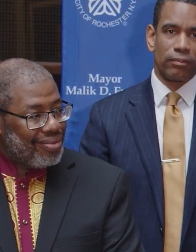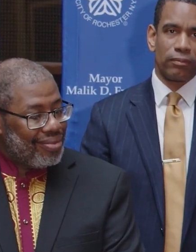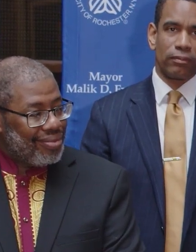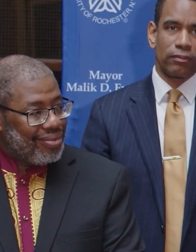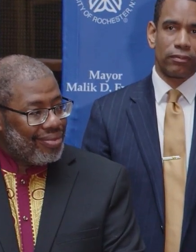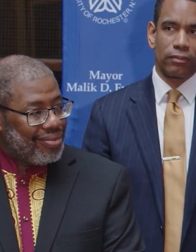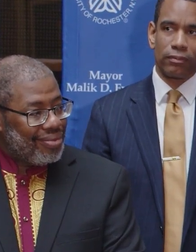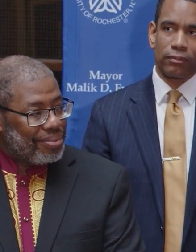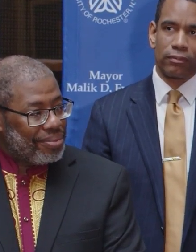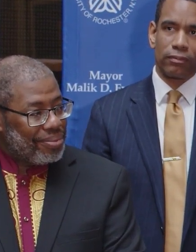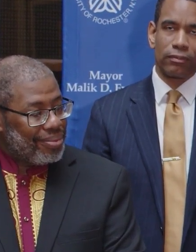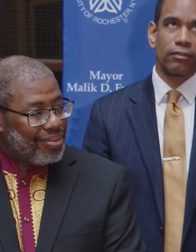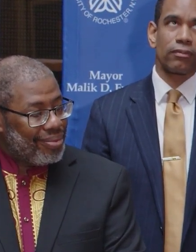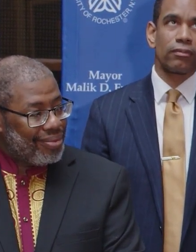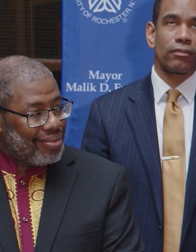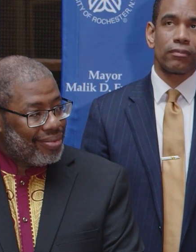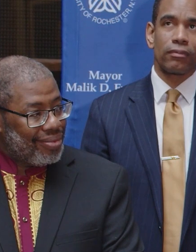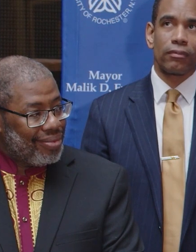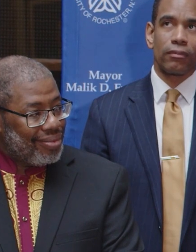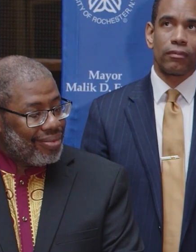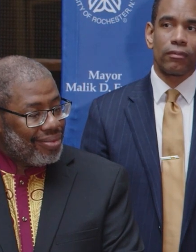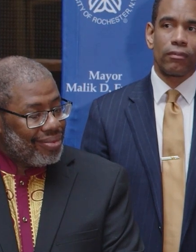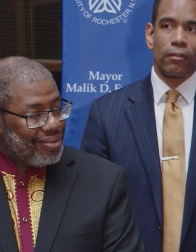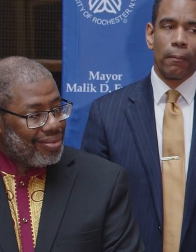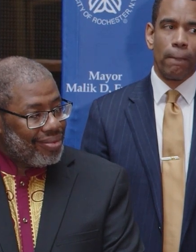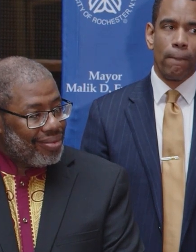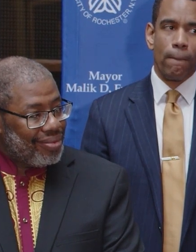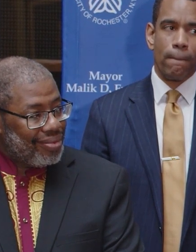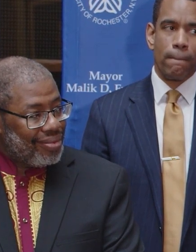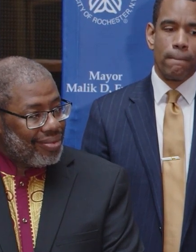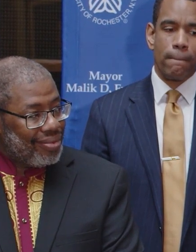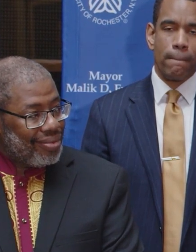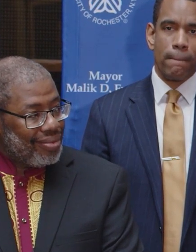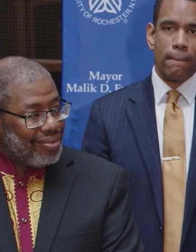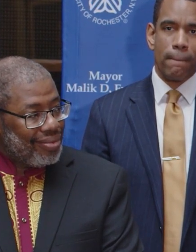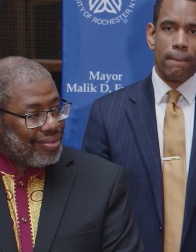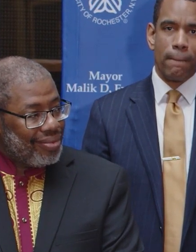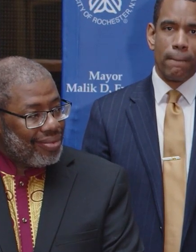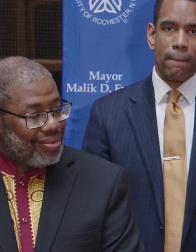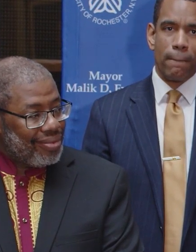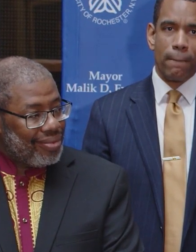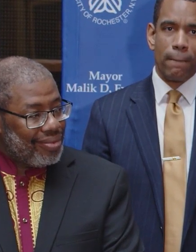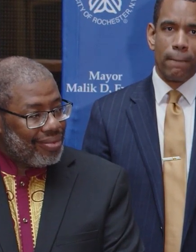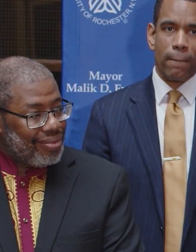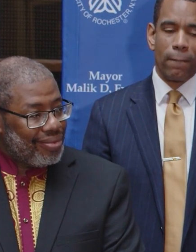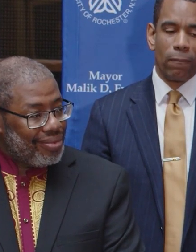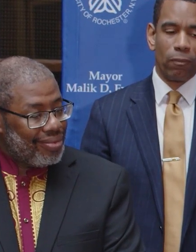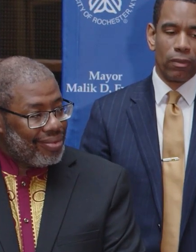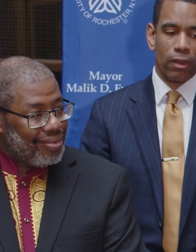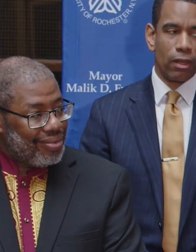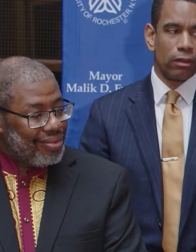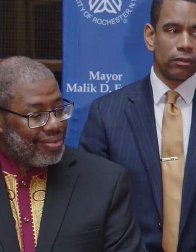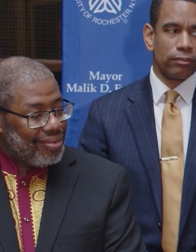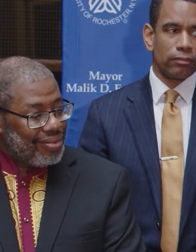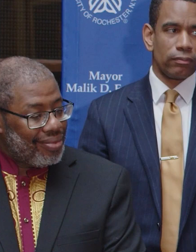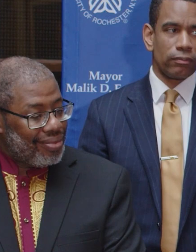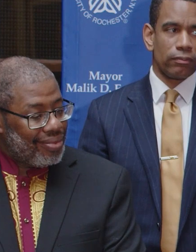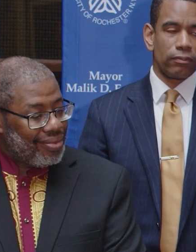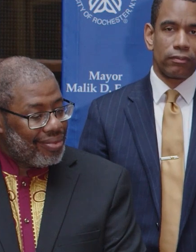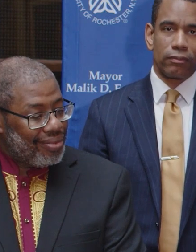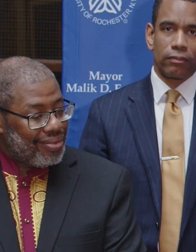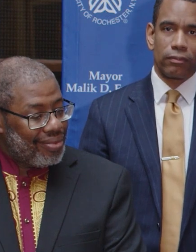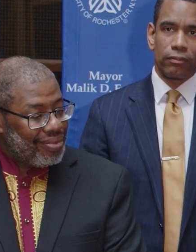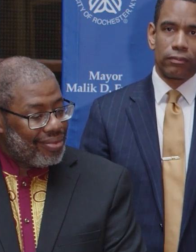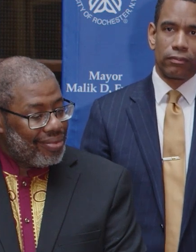definitely it feels good. So definitely going to give you the lineup today. But before I do that, I want to announce a little